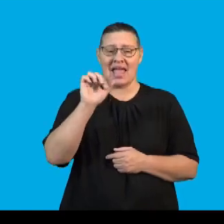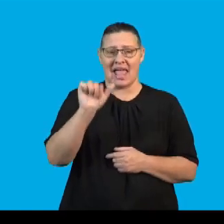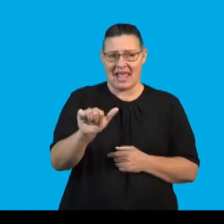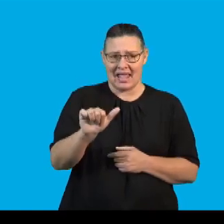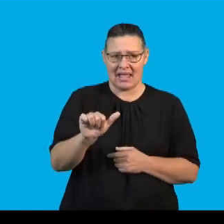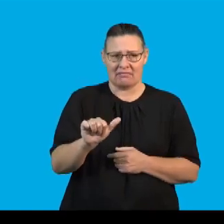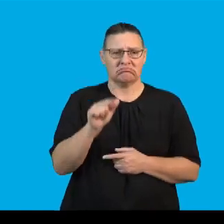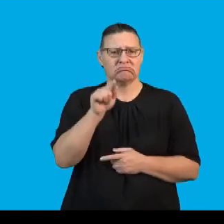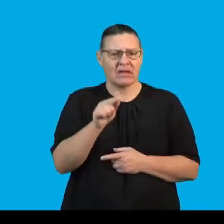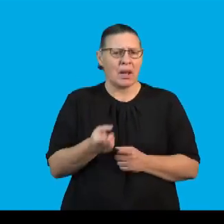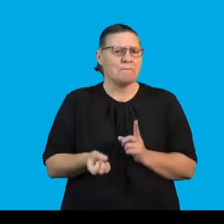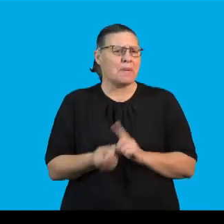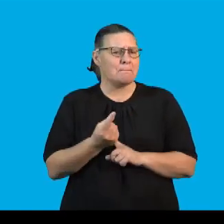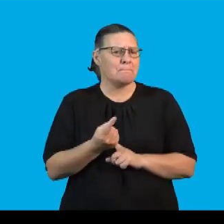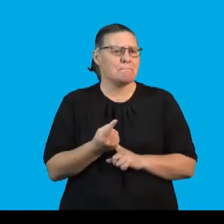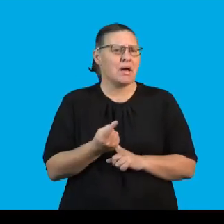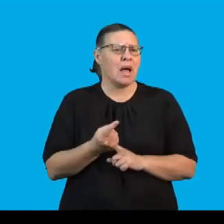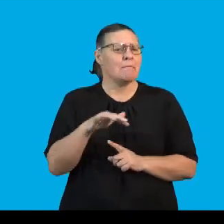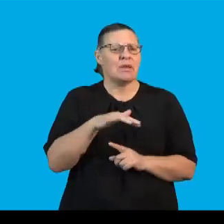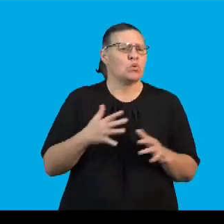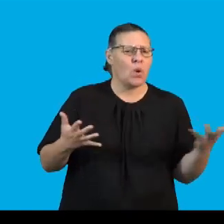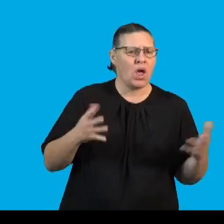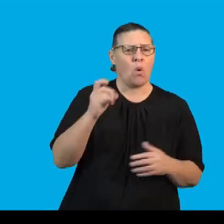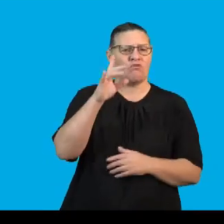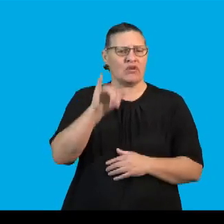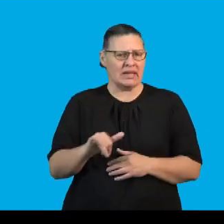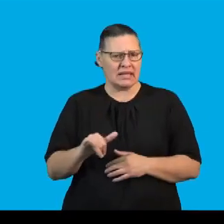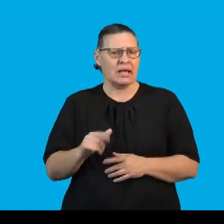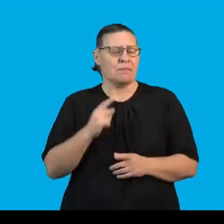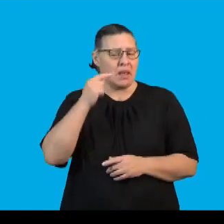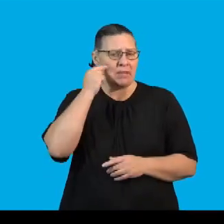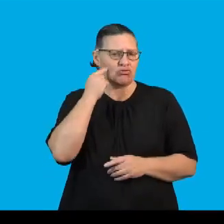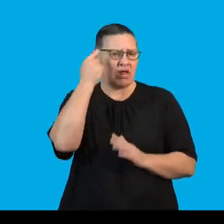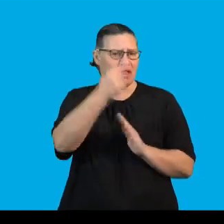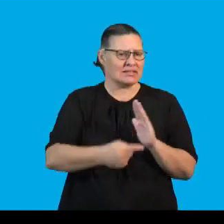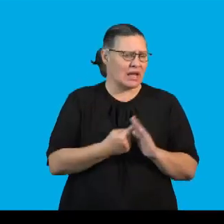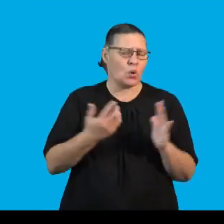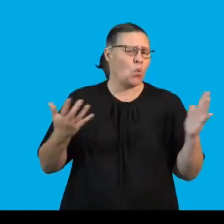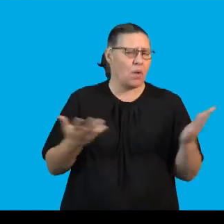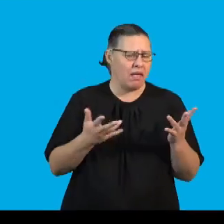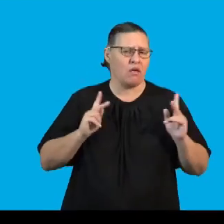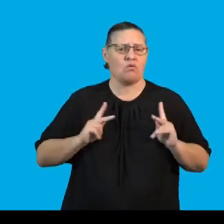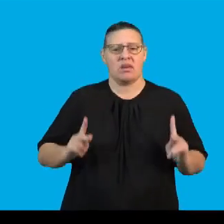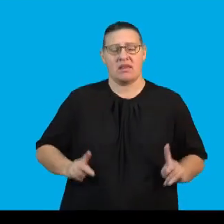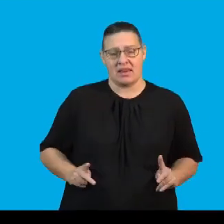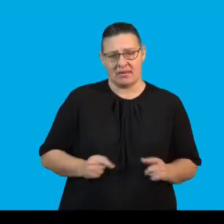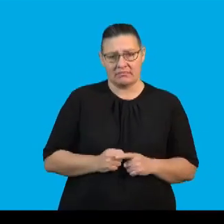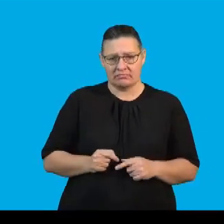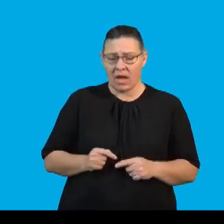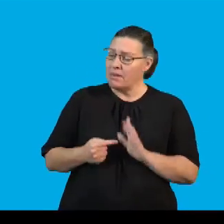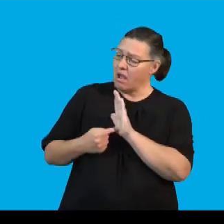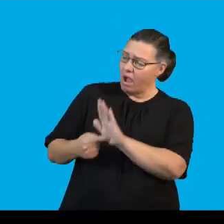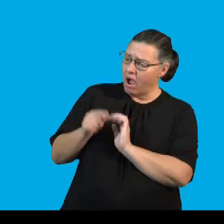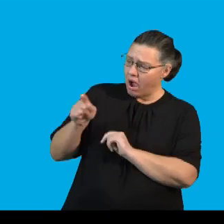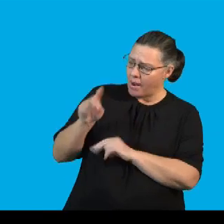cycle in humans. Remember, when you see any diagram, you don't take it for granted.